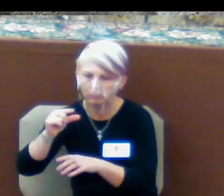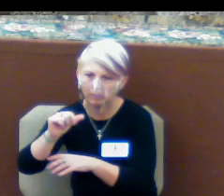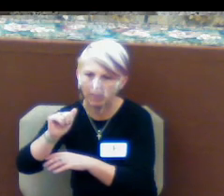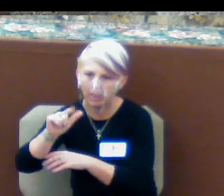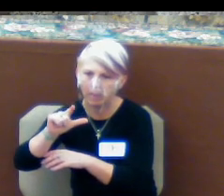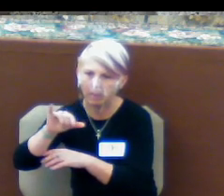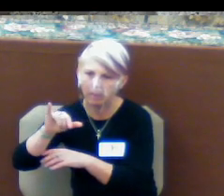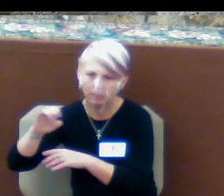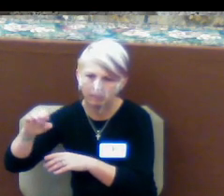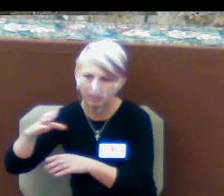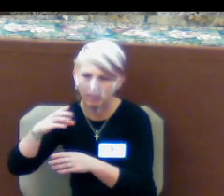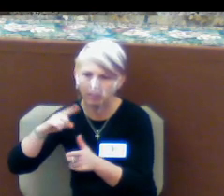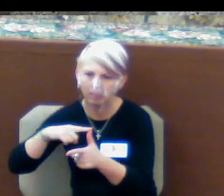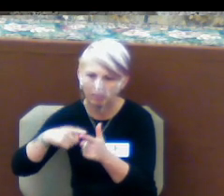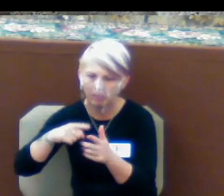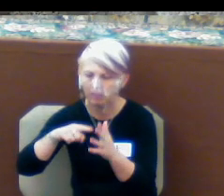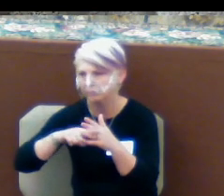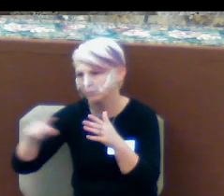and escape again.